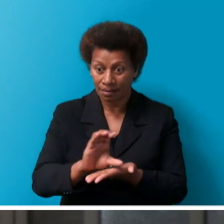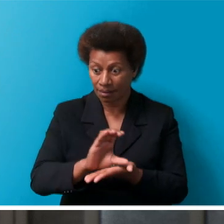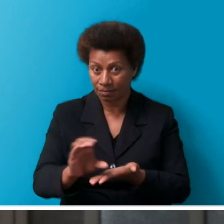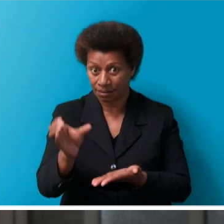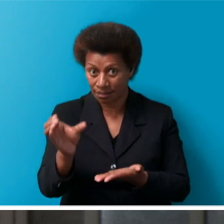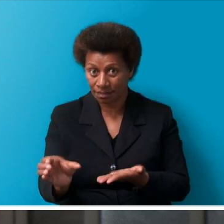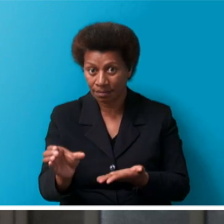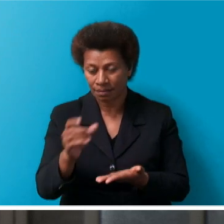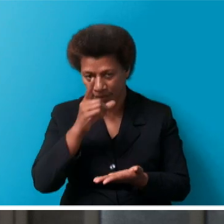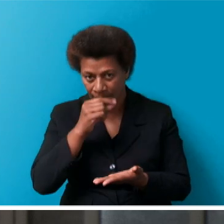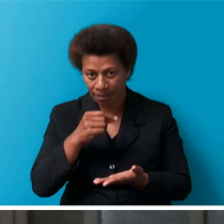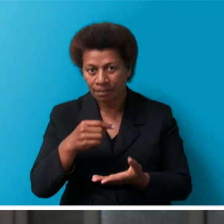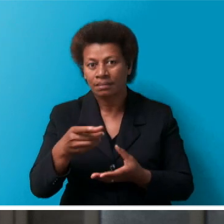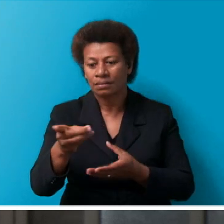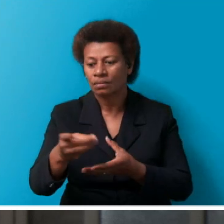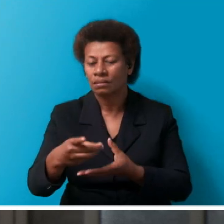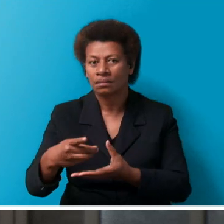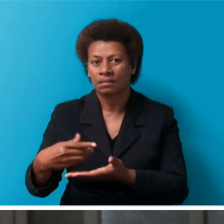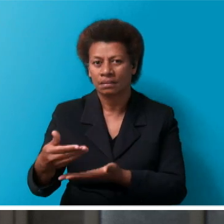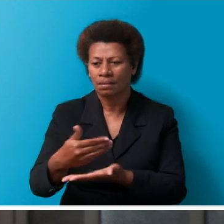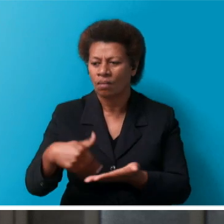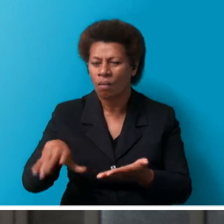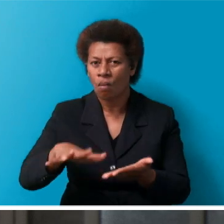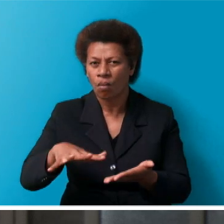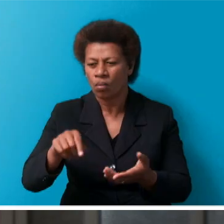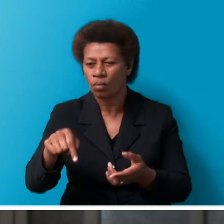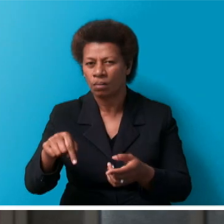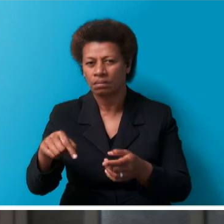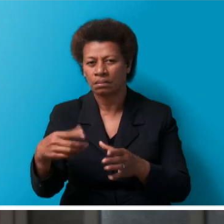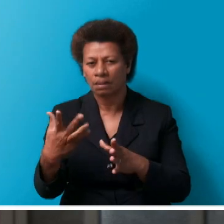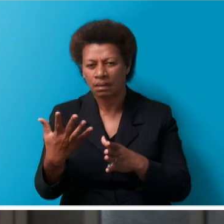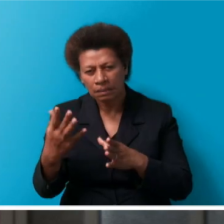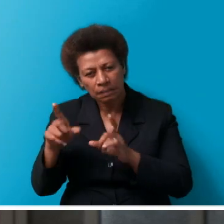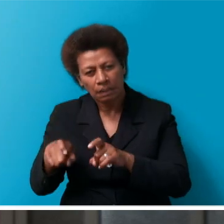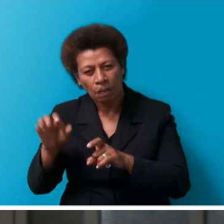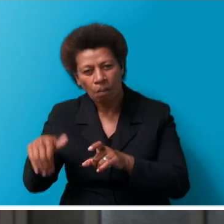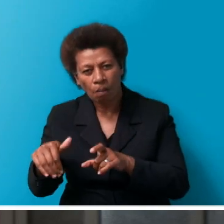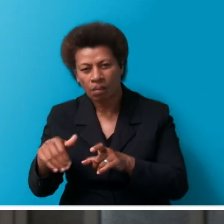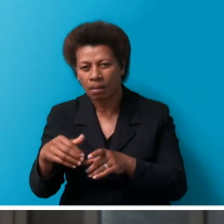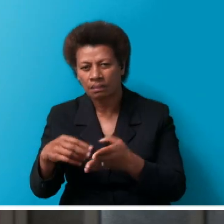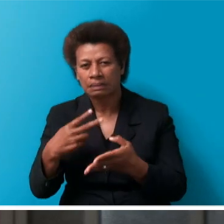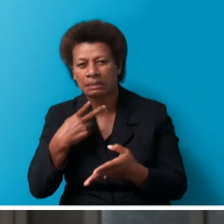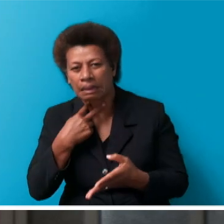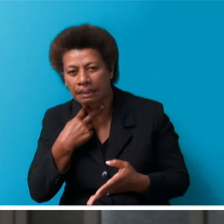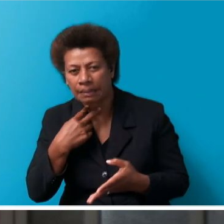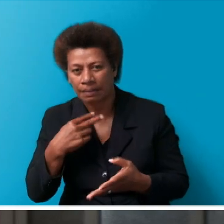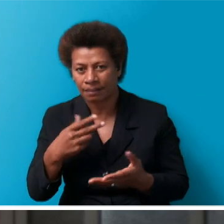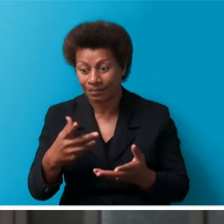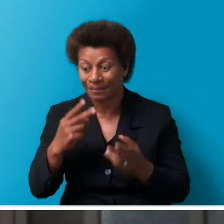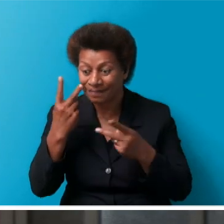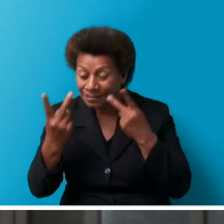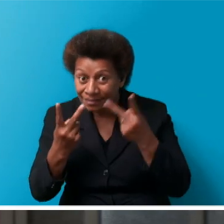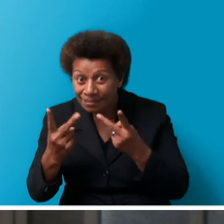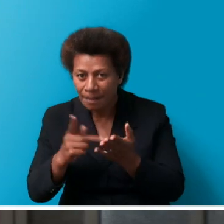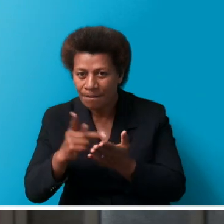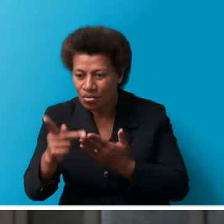to document those who are confined to their homes and plan visitations and support programs. We are